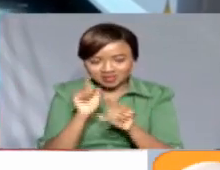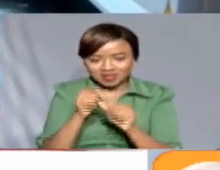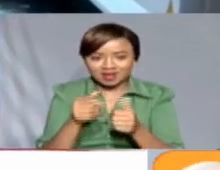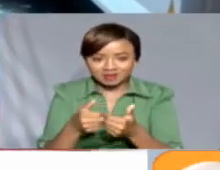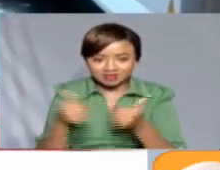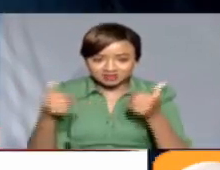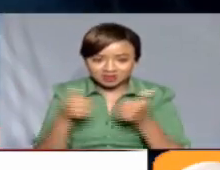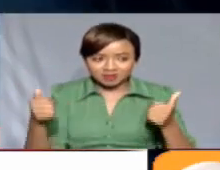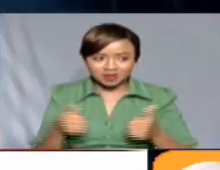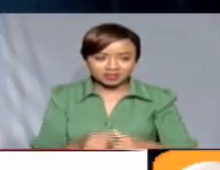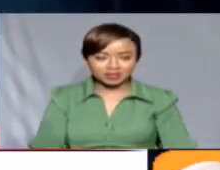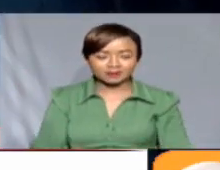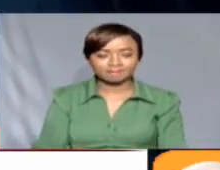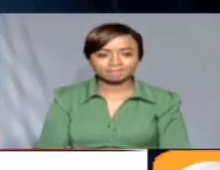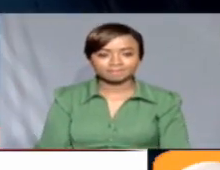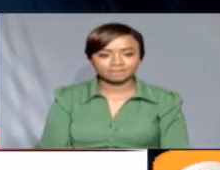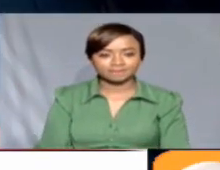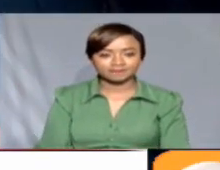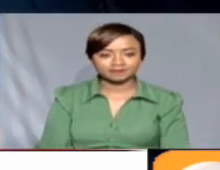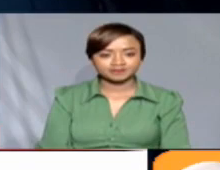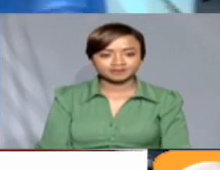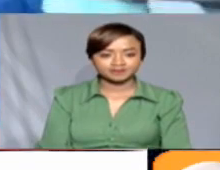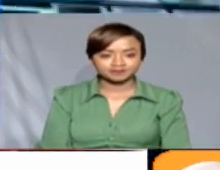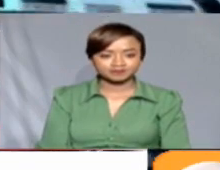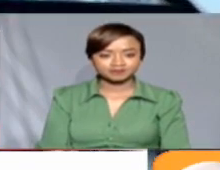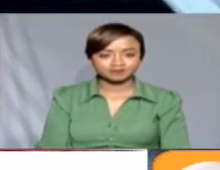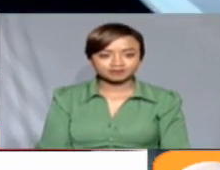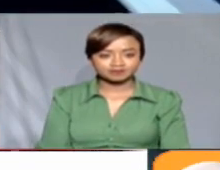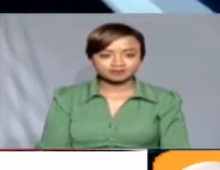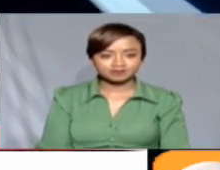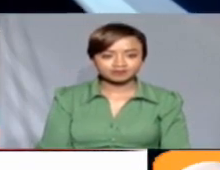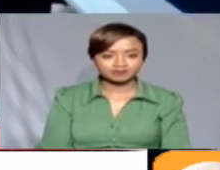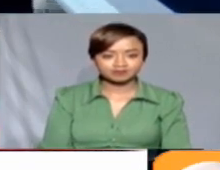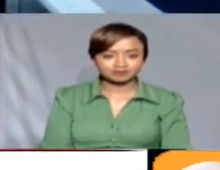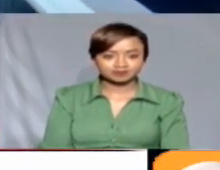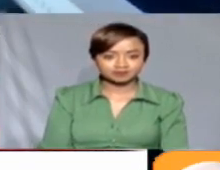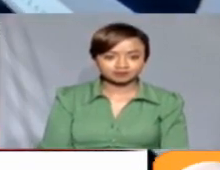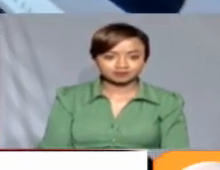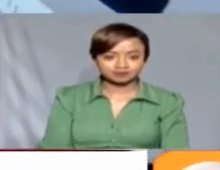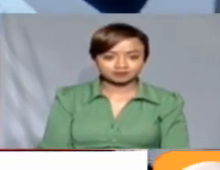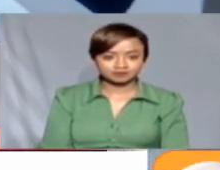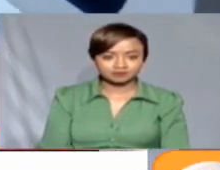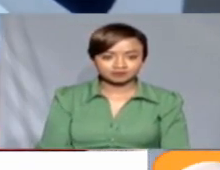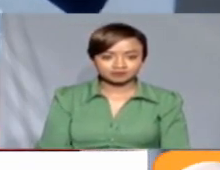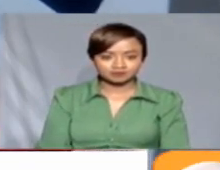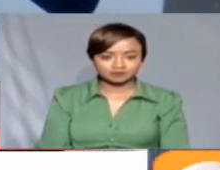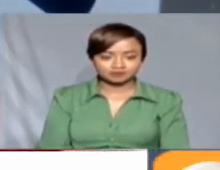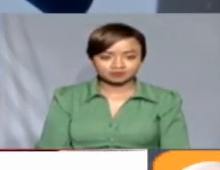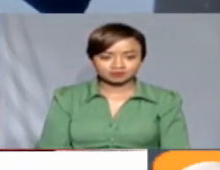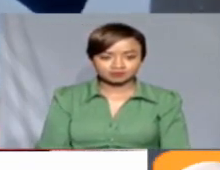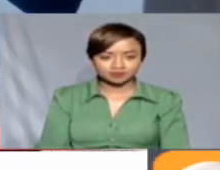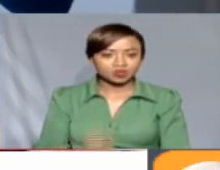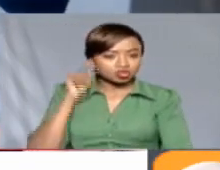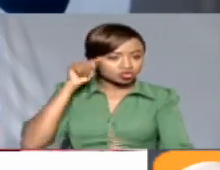they're automatically extracted. Okay. So here we're extracting the COVID DNA